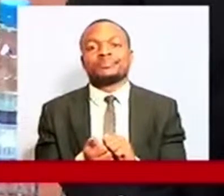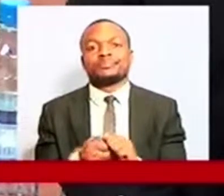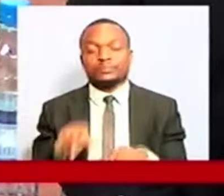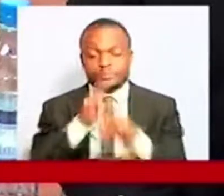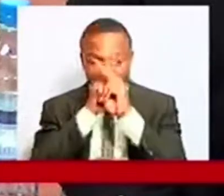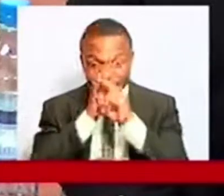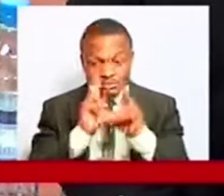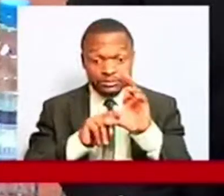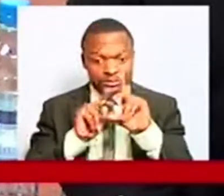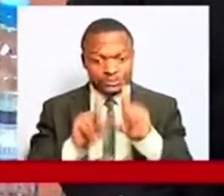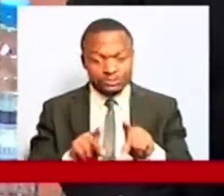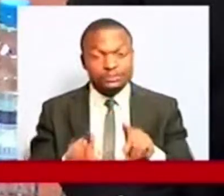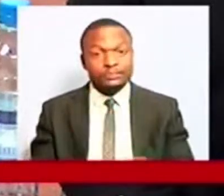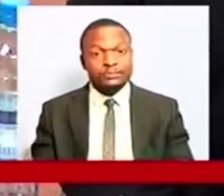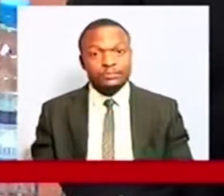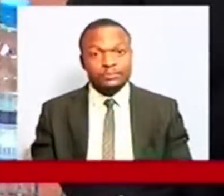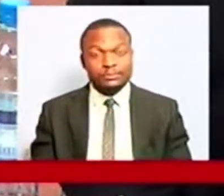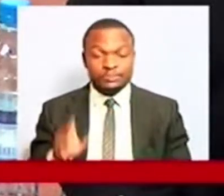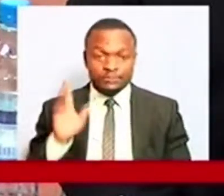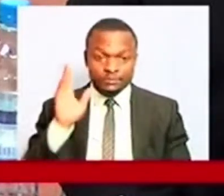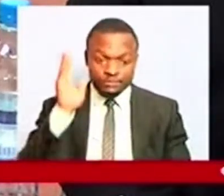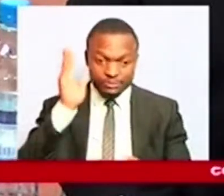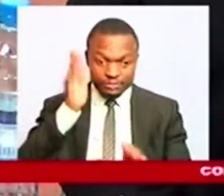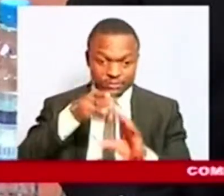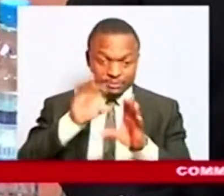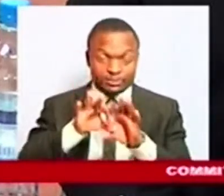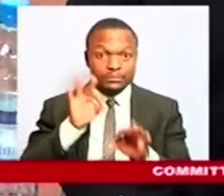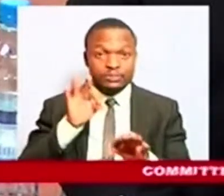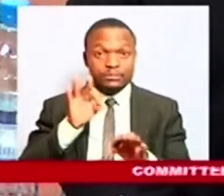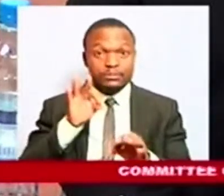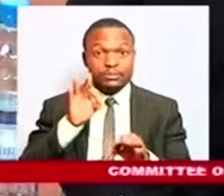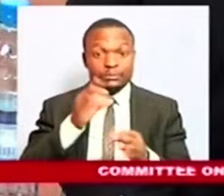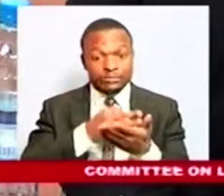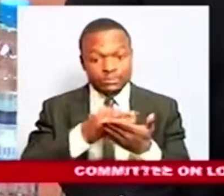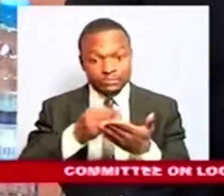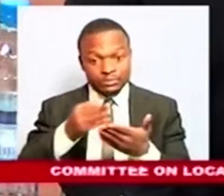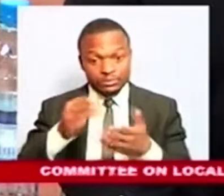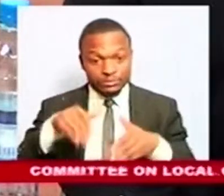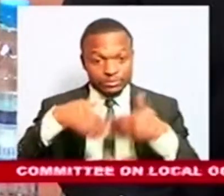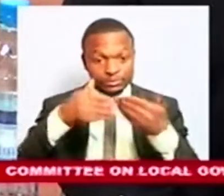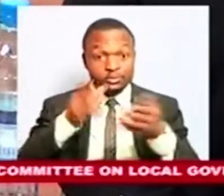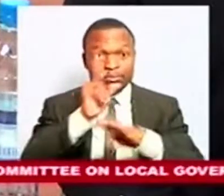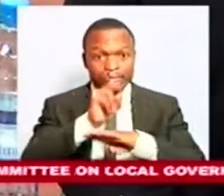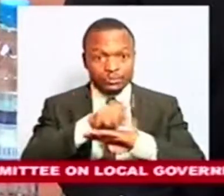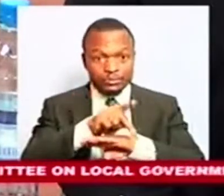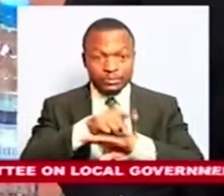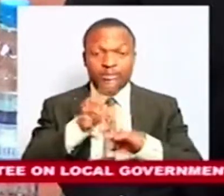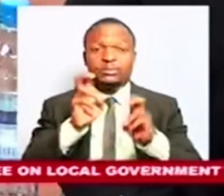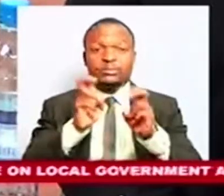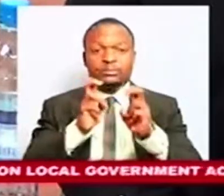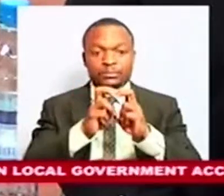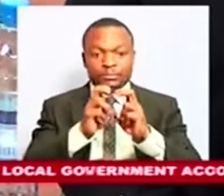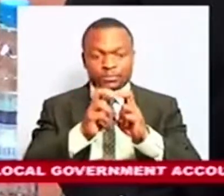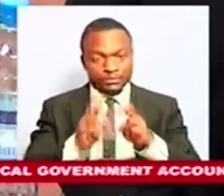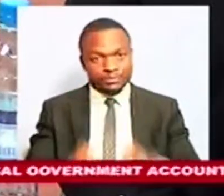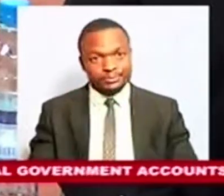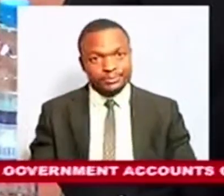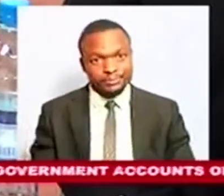Honorable Chair, specific findings: cause of query, failure to avail project contract. Yes.